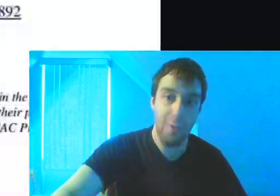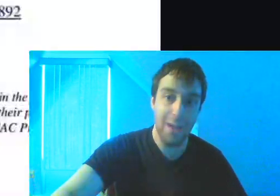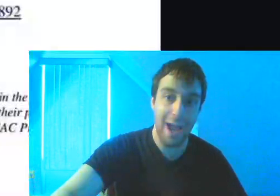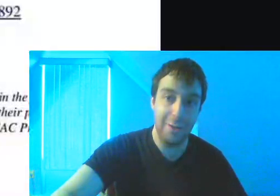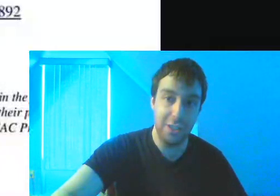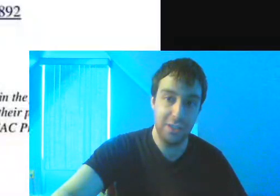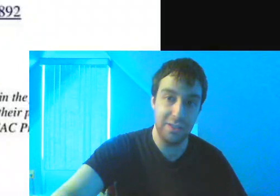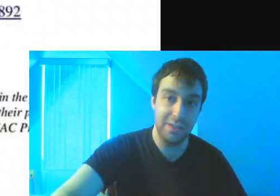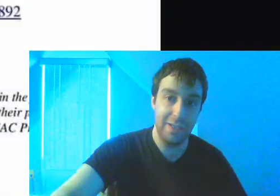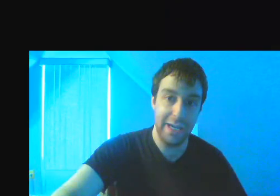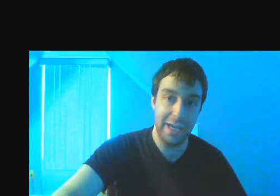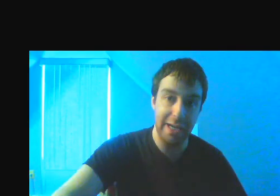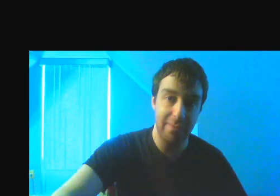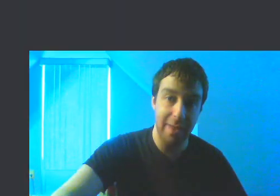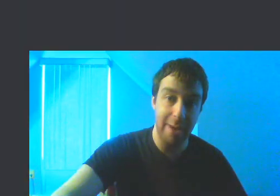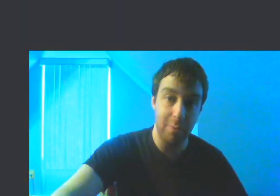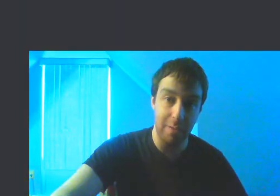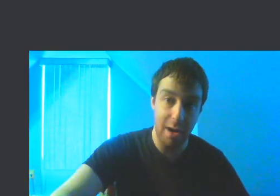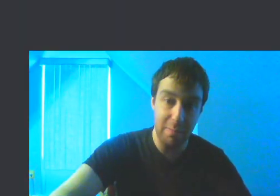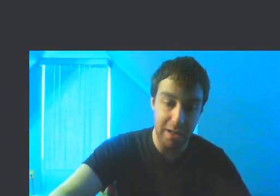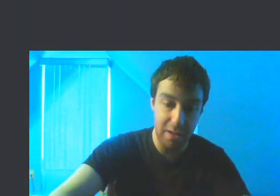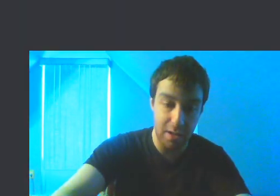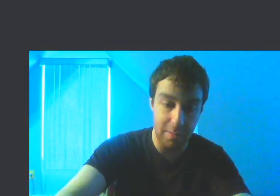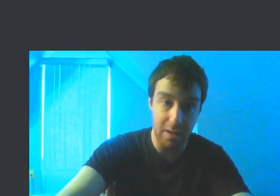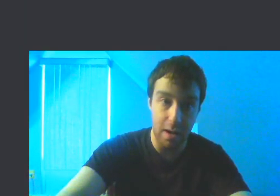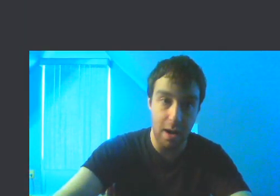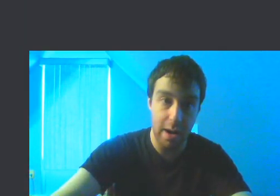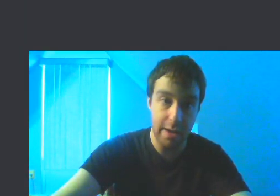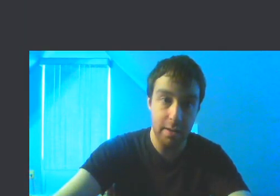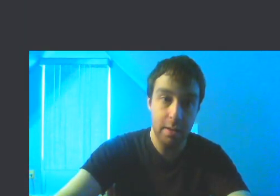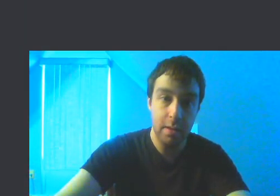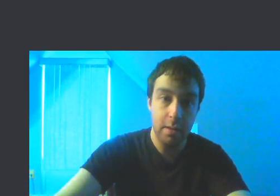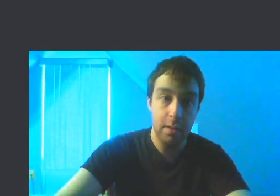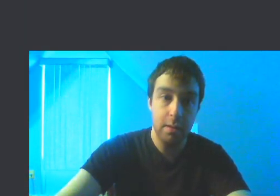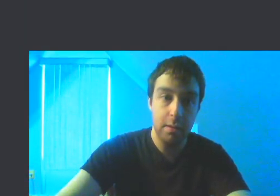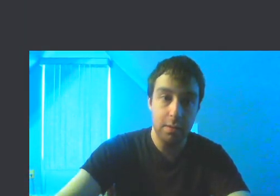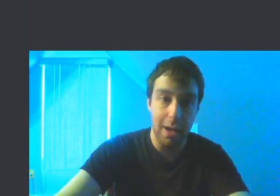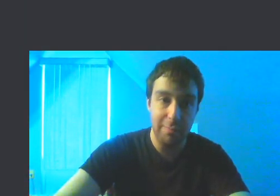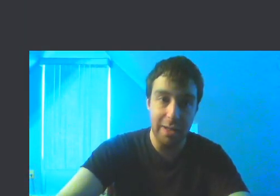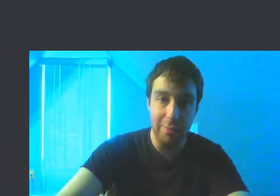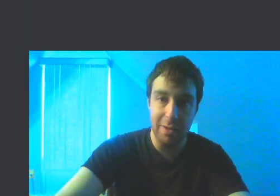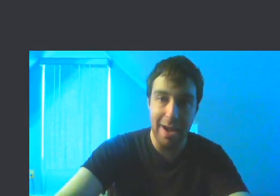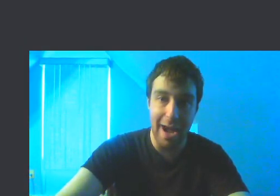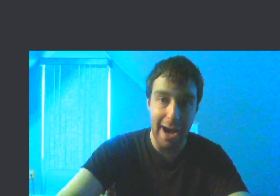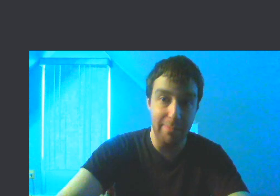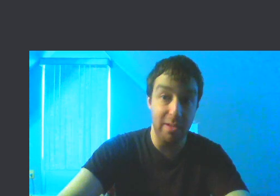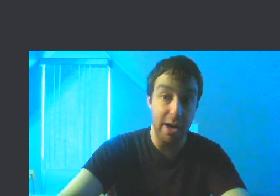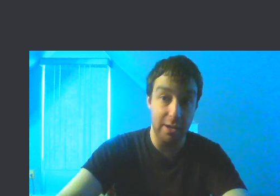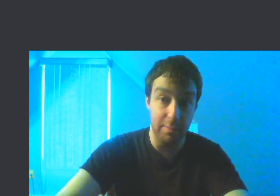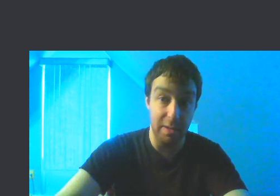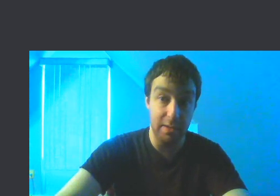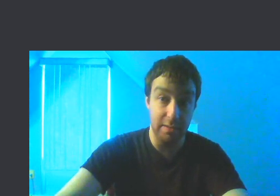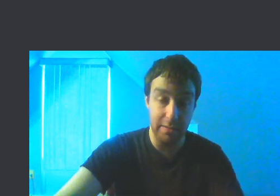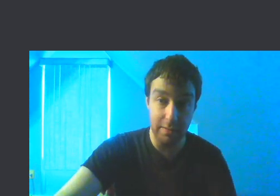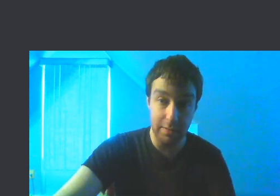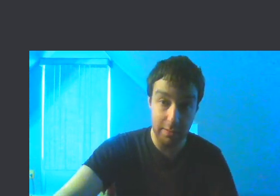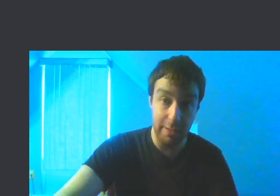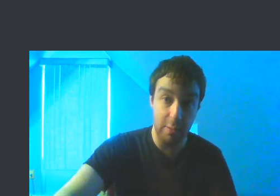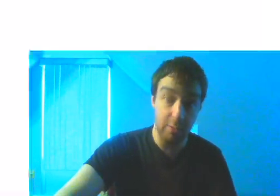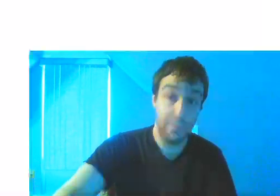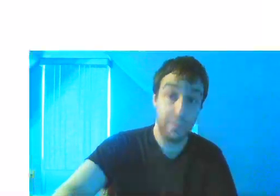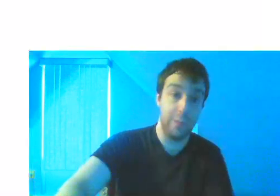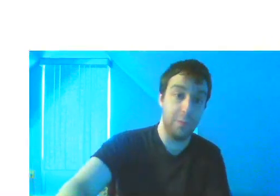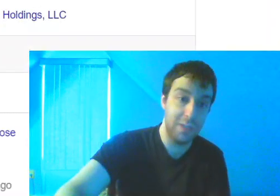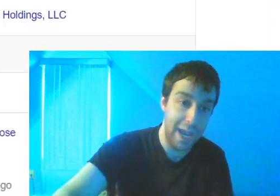12 Long Island in just a second if they will allow me to come on. have to get rid of my ad blocker because then they